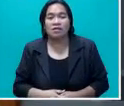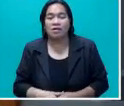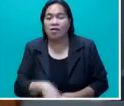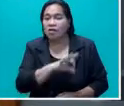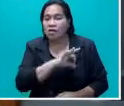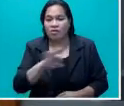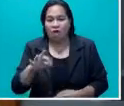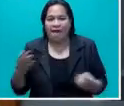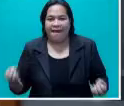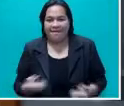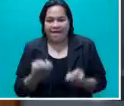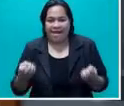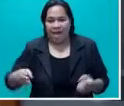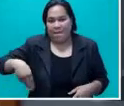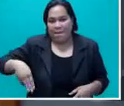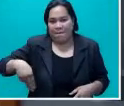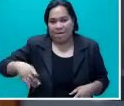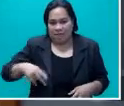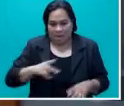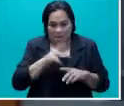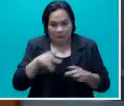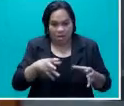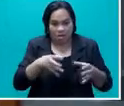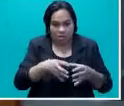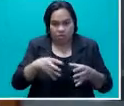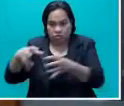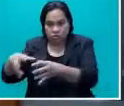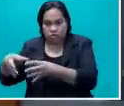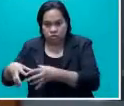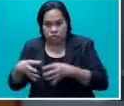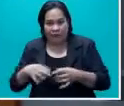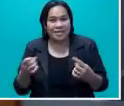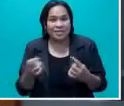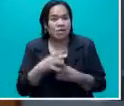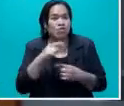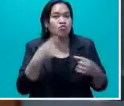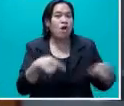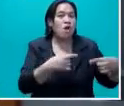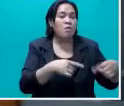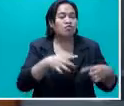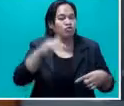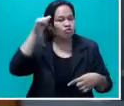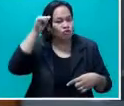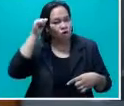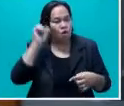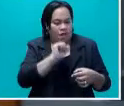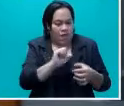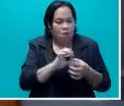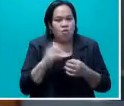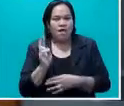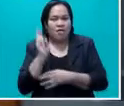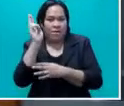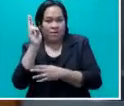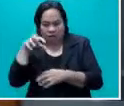not encourage members of parliament, especially those in opposition, to know their constituents and